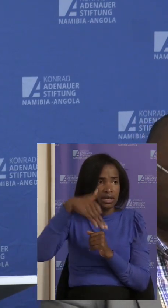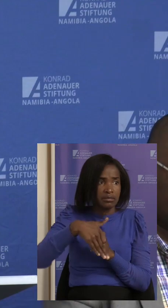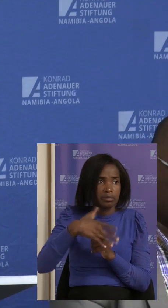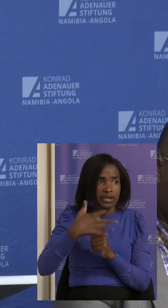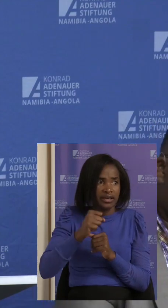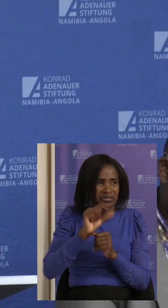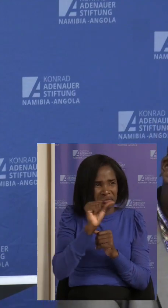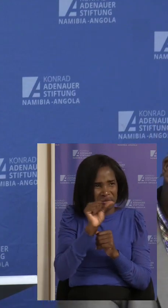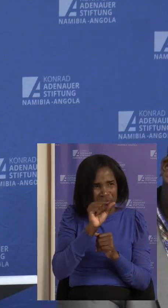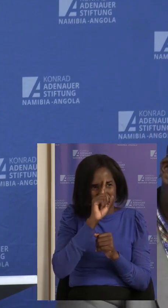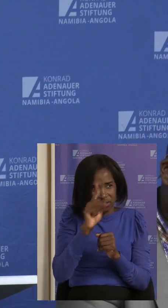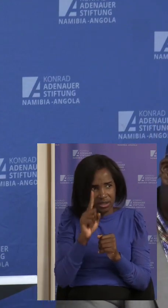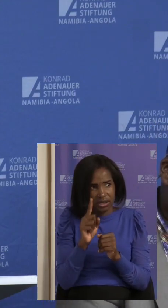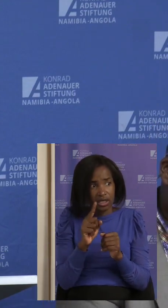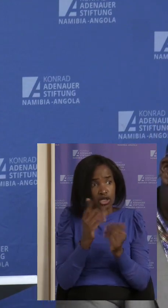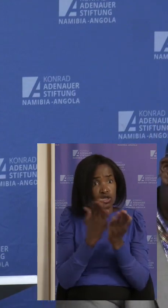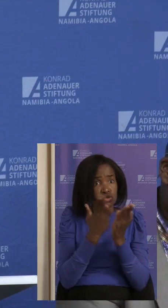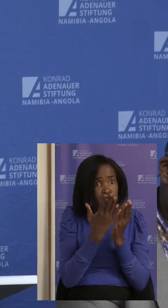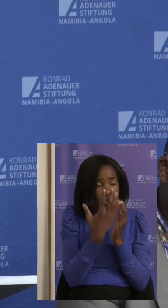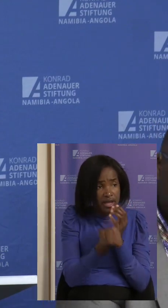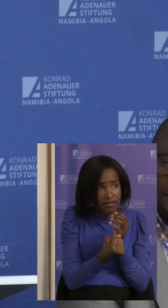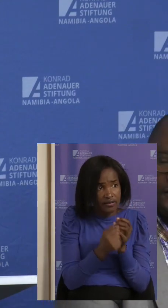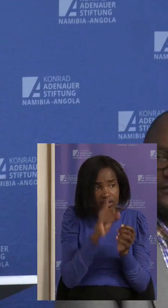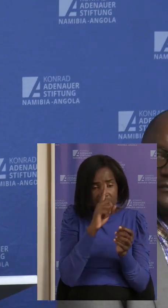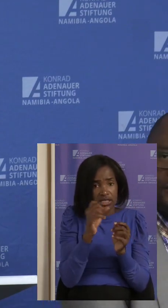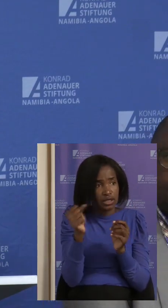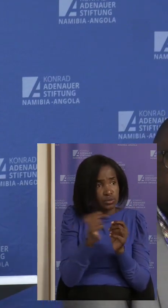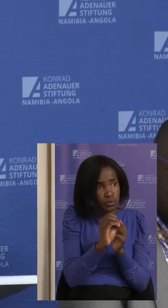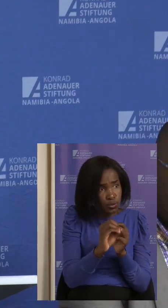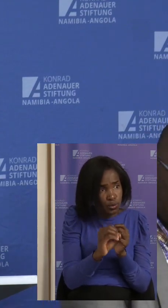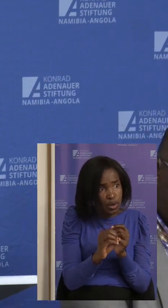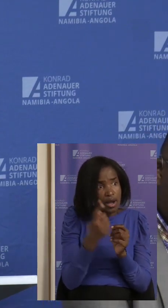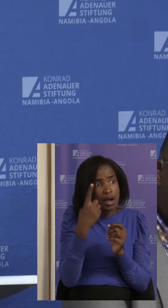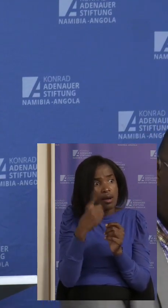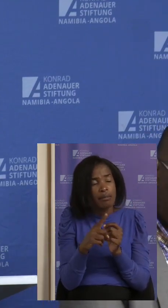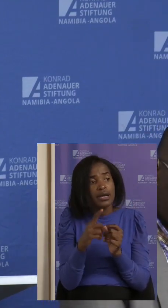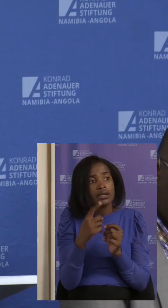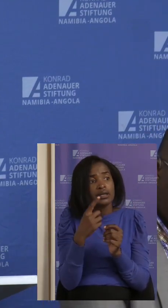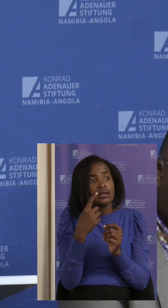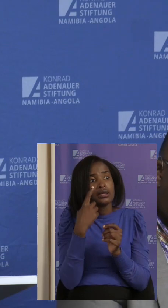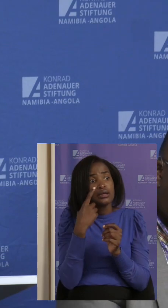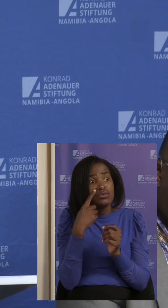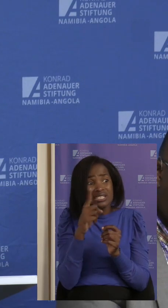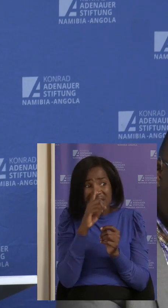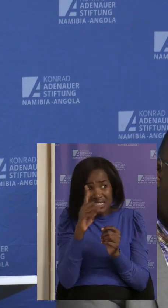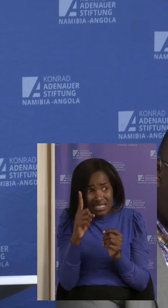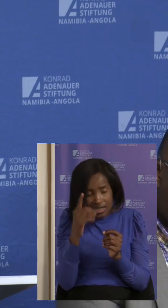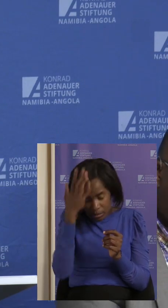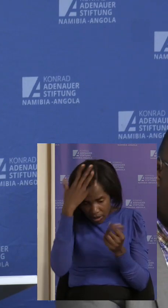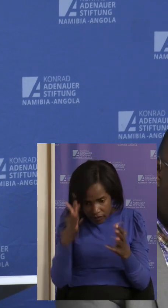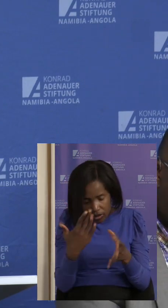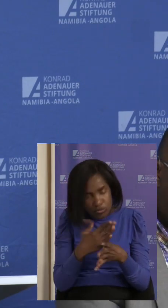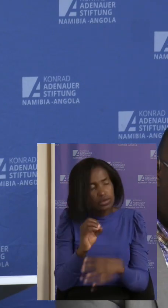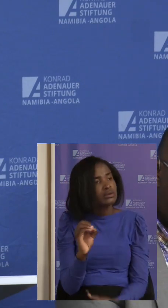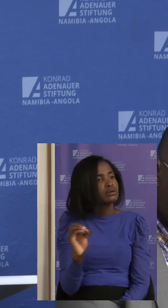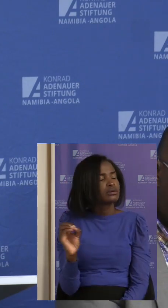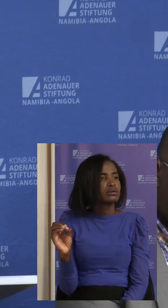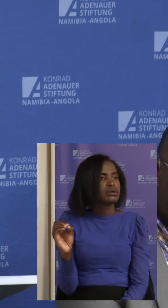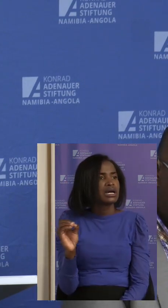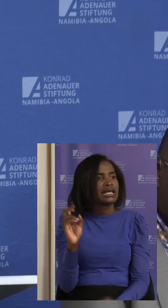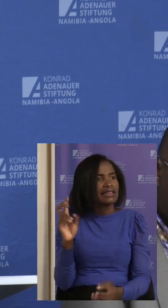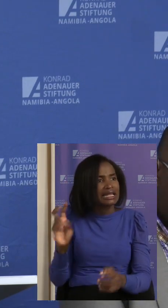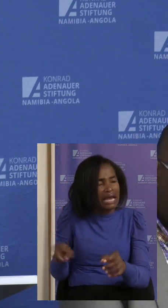teachers. So you find schools don't have teachers, but we have a whole load of unemployed graduates that are ready to